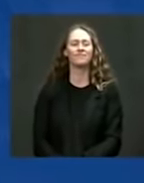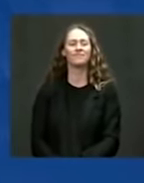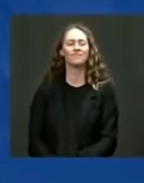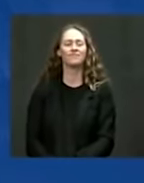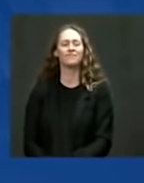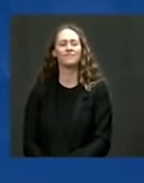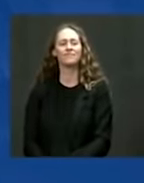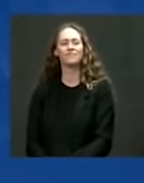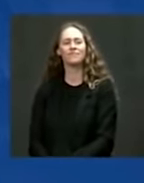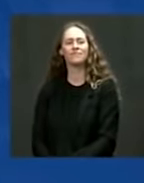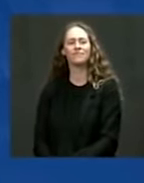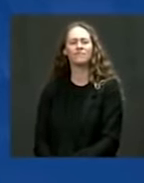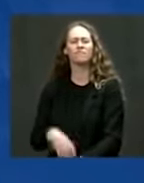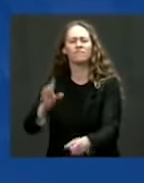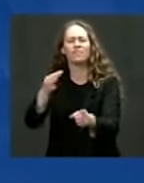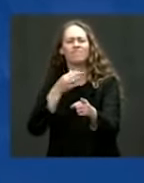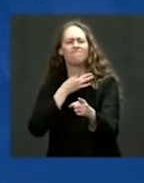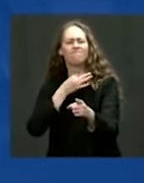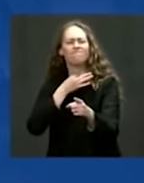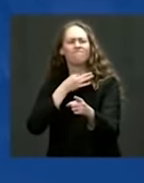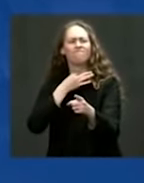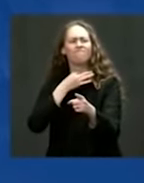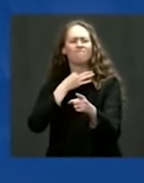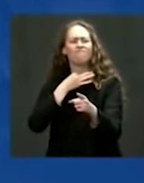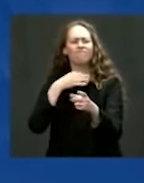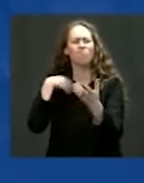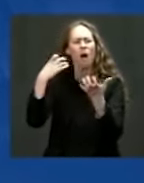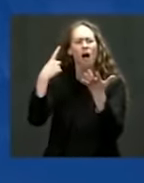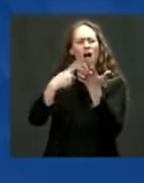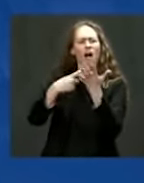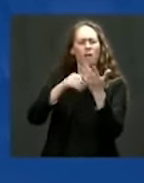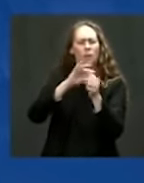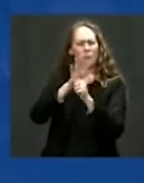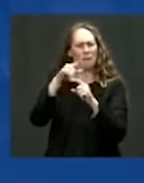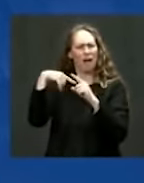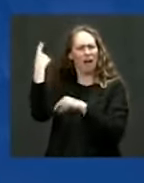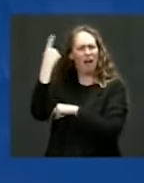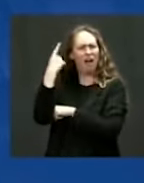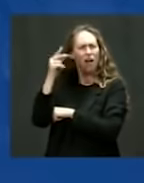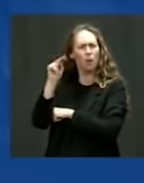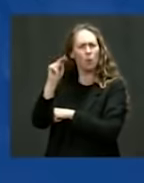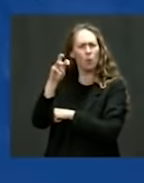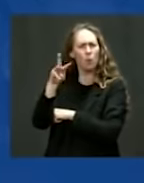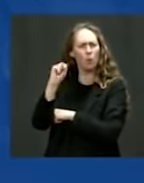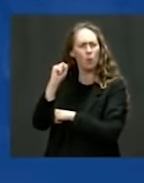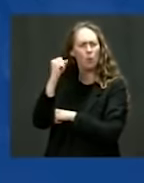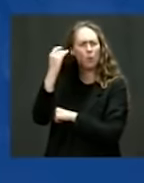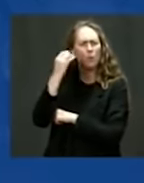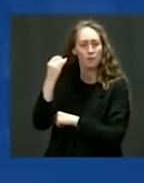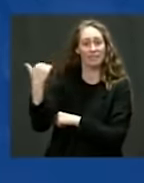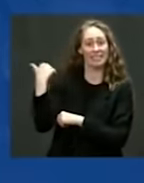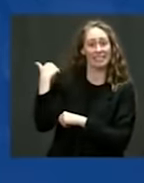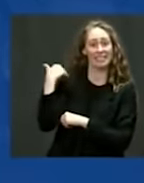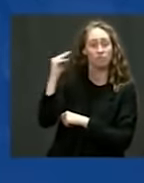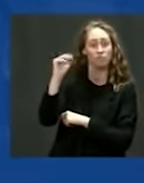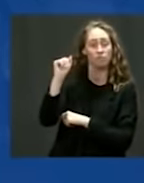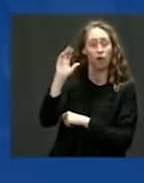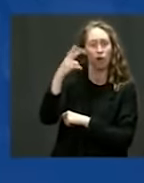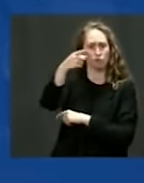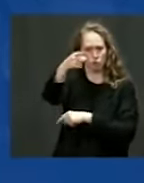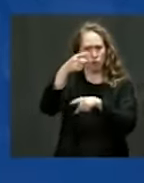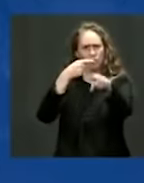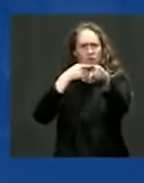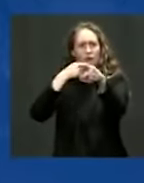first I'd like to start with the news of the day. Given back in March, you said that if the investigation confirmed the allegations against Governor